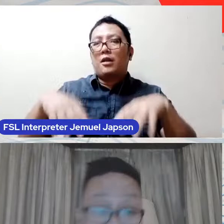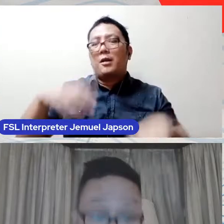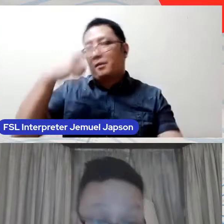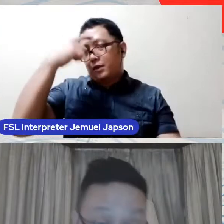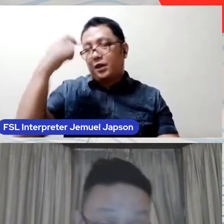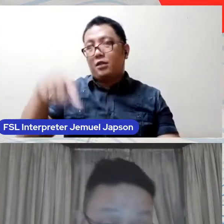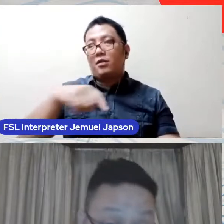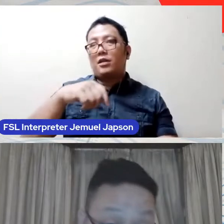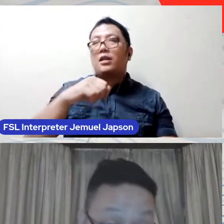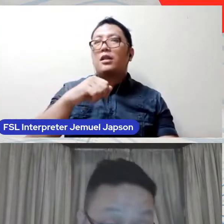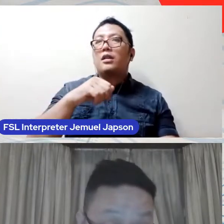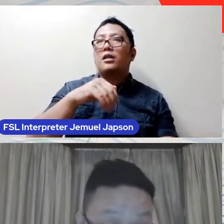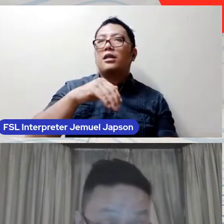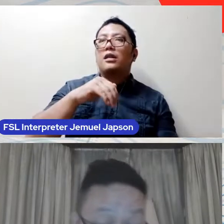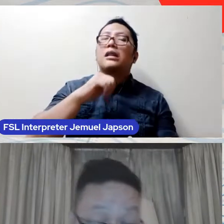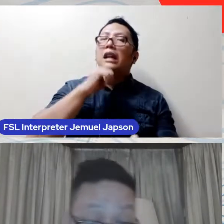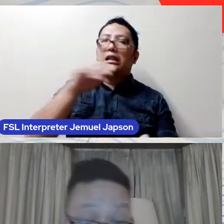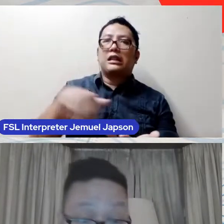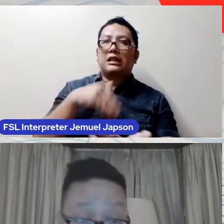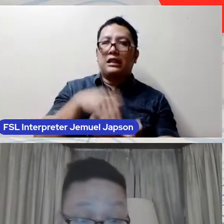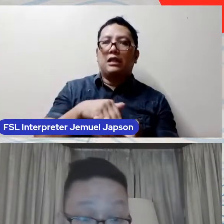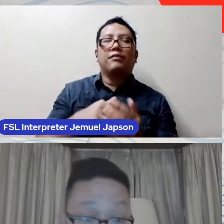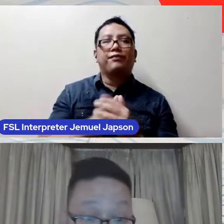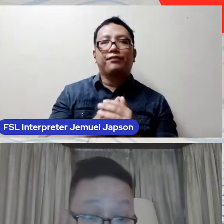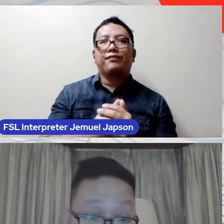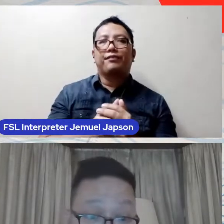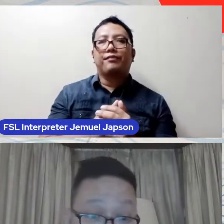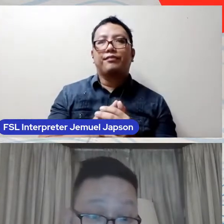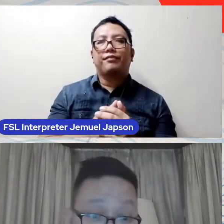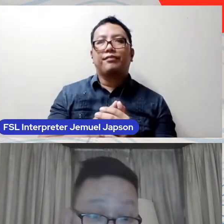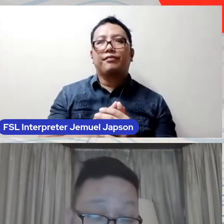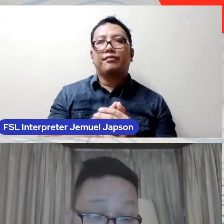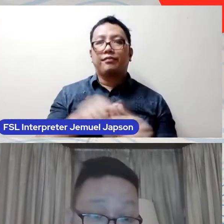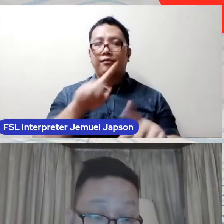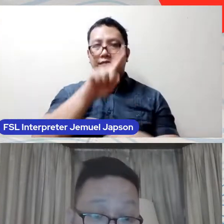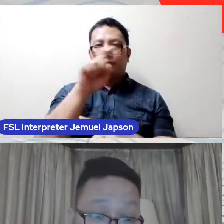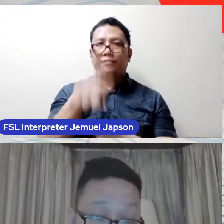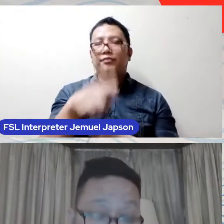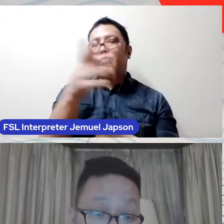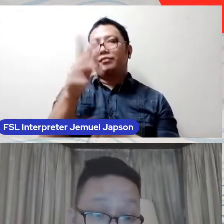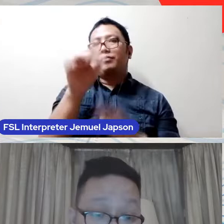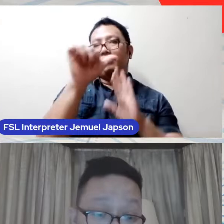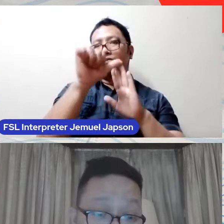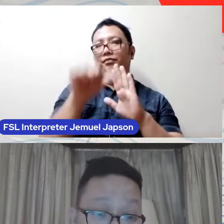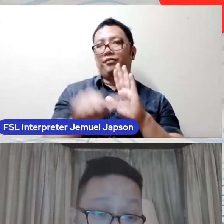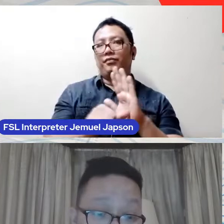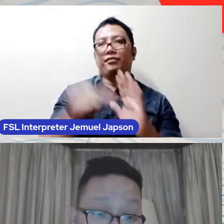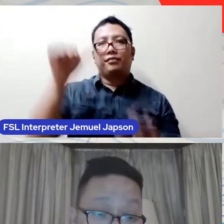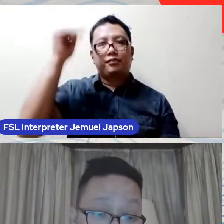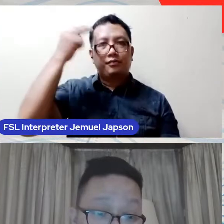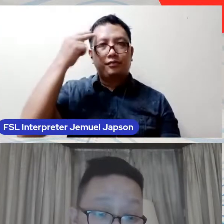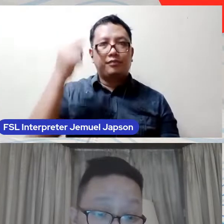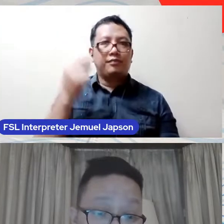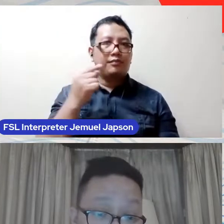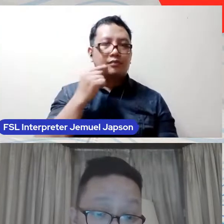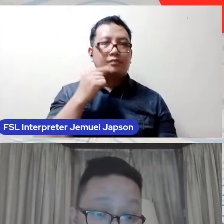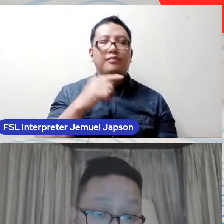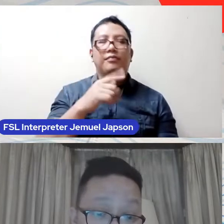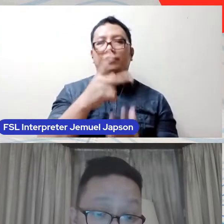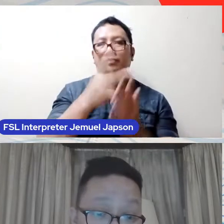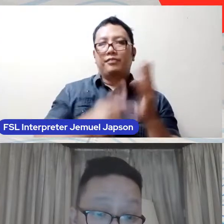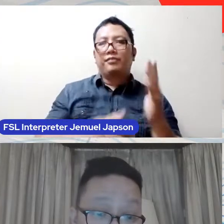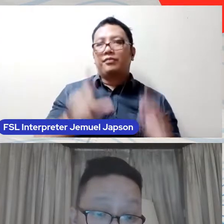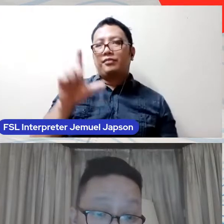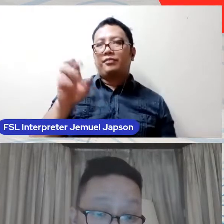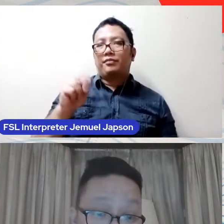nag-centralize. Okay po. Let me just ask this question to Atty Helen, really, as part of Lentec, who has been